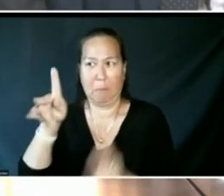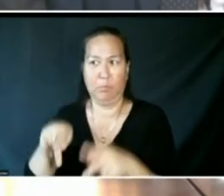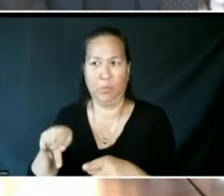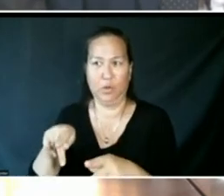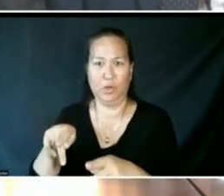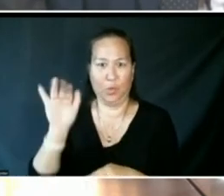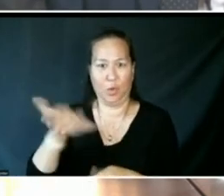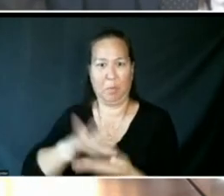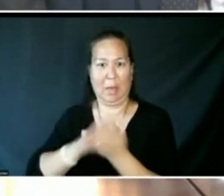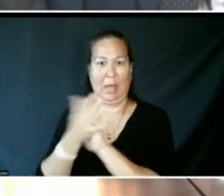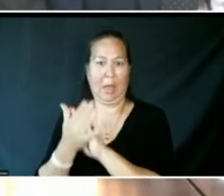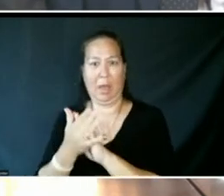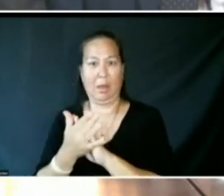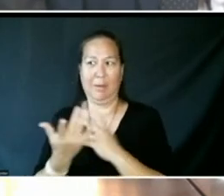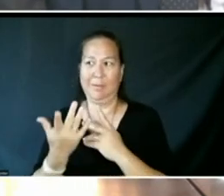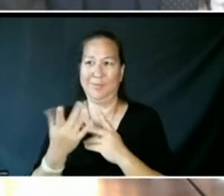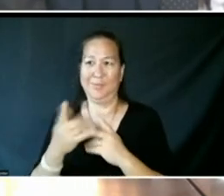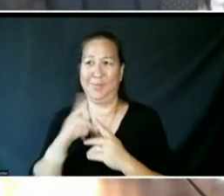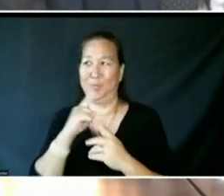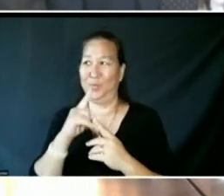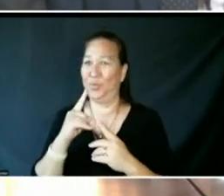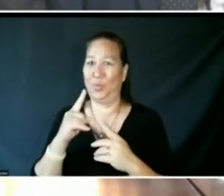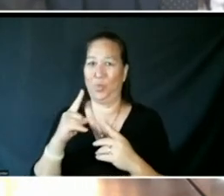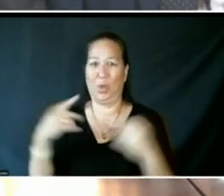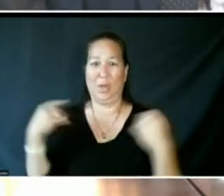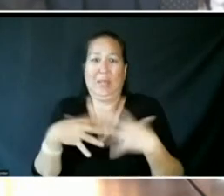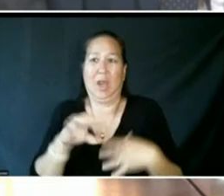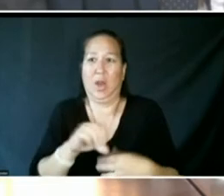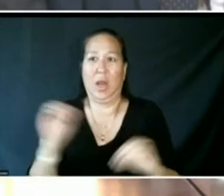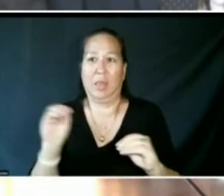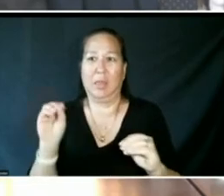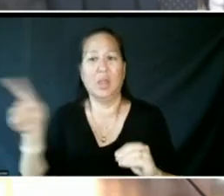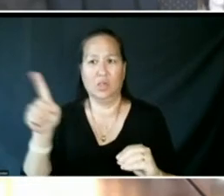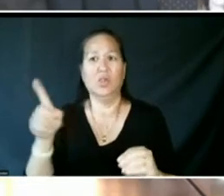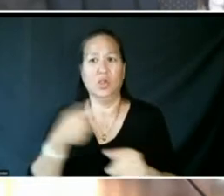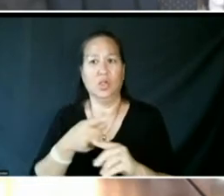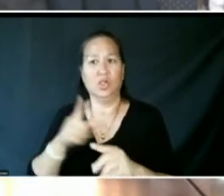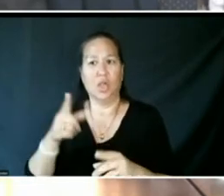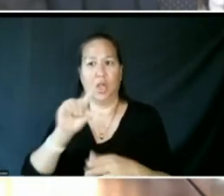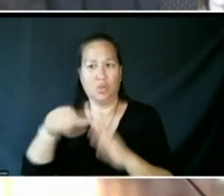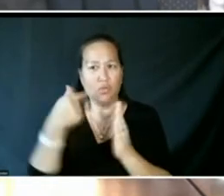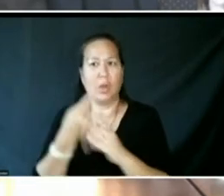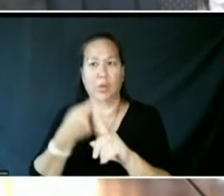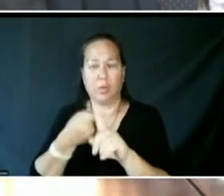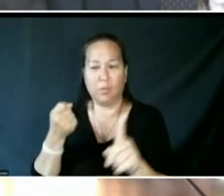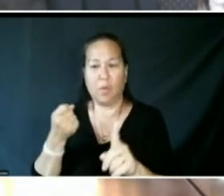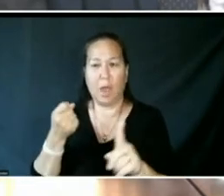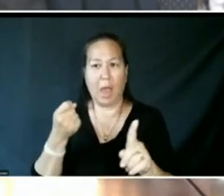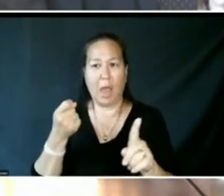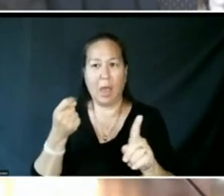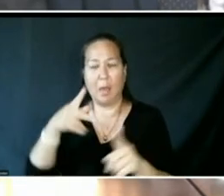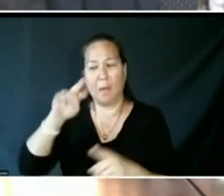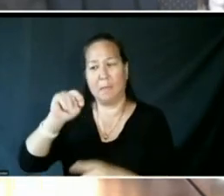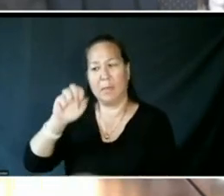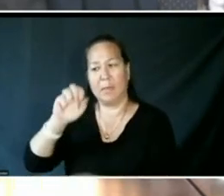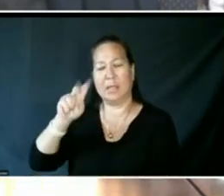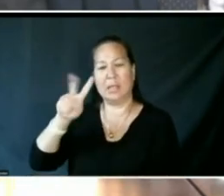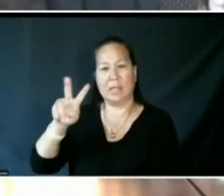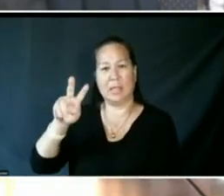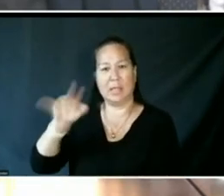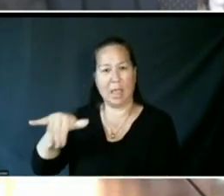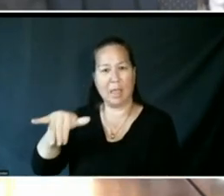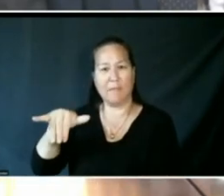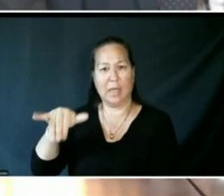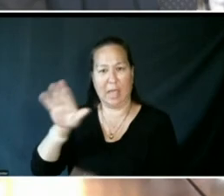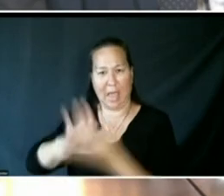graduate of the Naval Academy, and was very much on the ball and pretty unflappable. And she informed me about a young contractor they had who